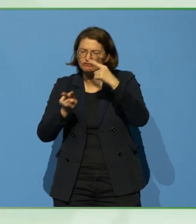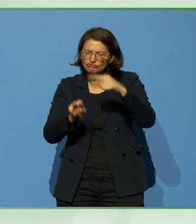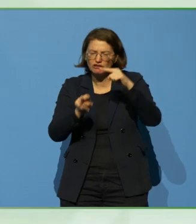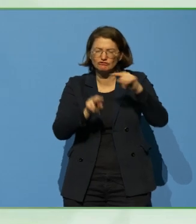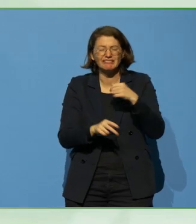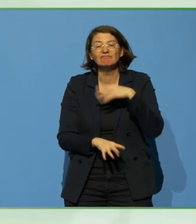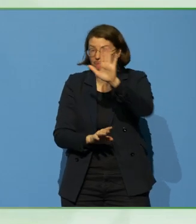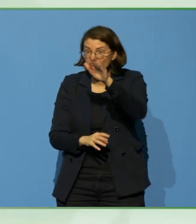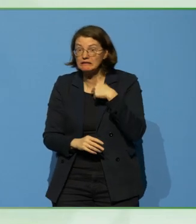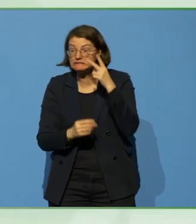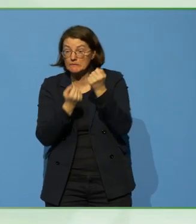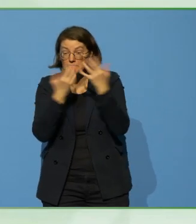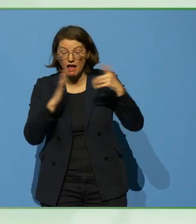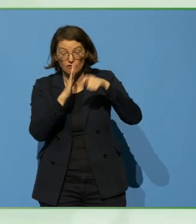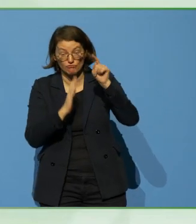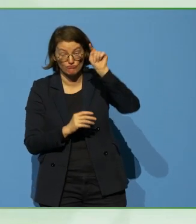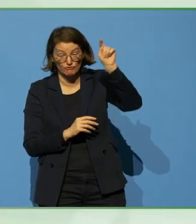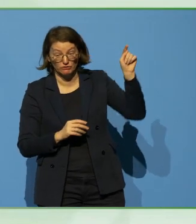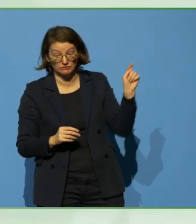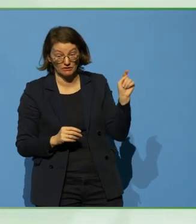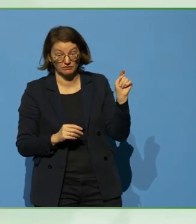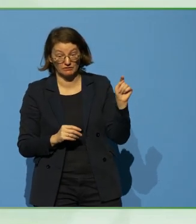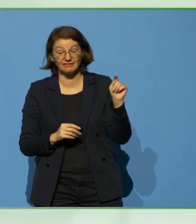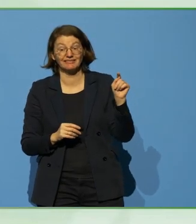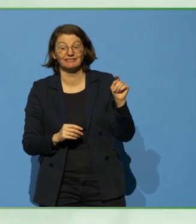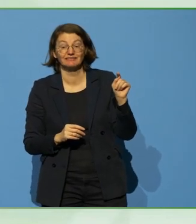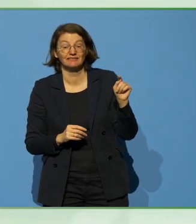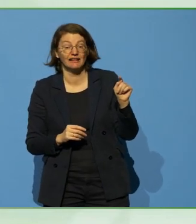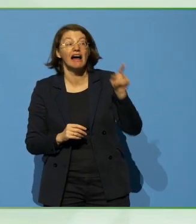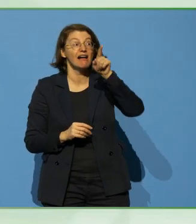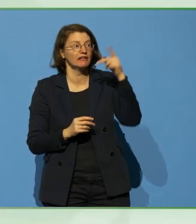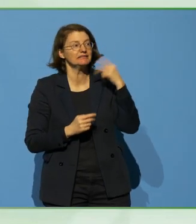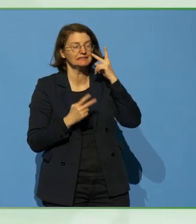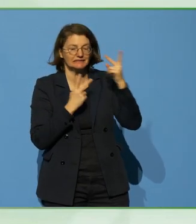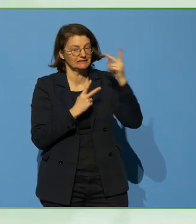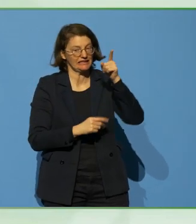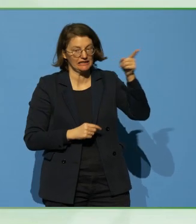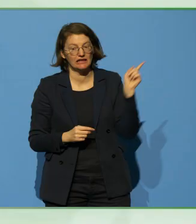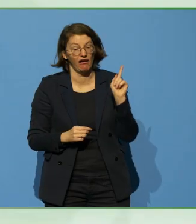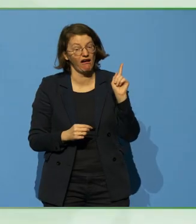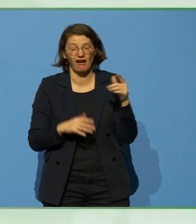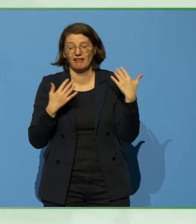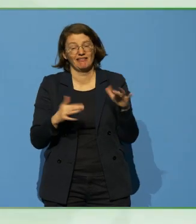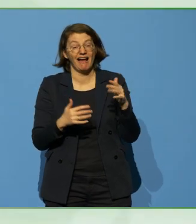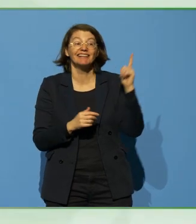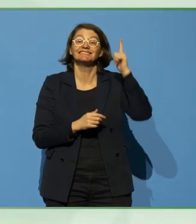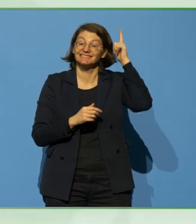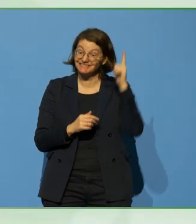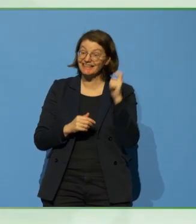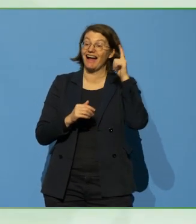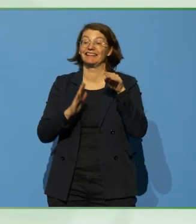all, and once it's released, there is a single small or few little details which weren't considered because